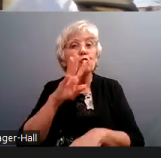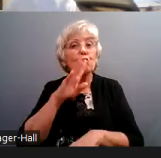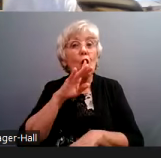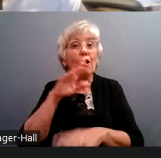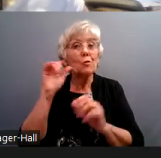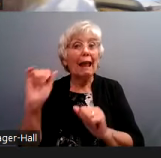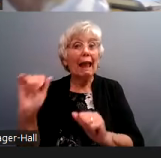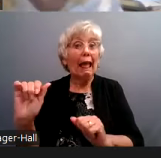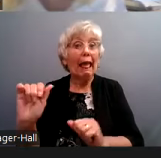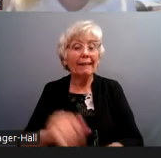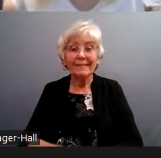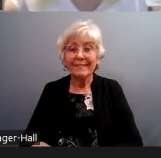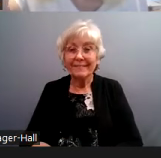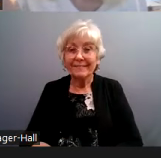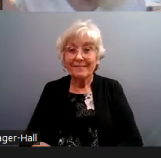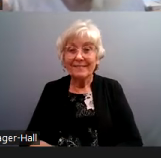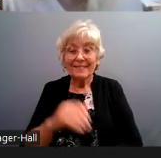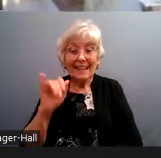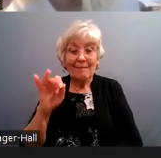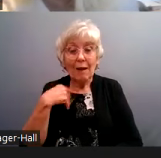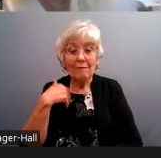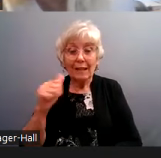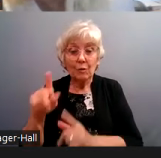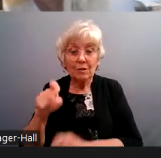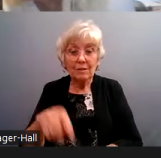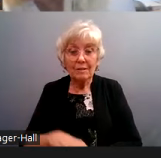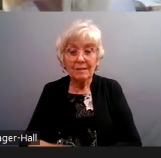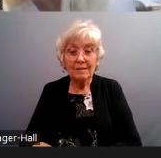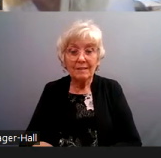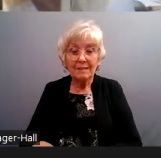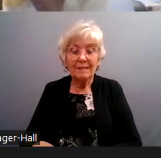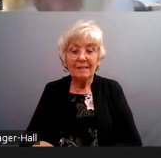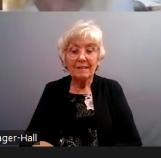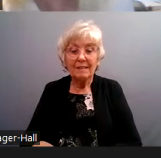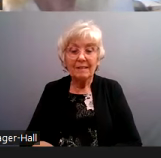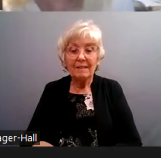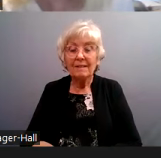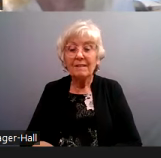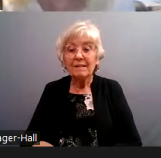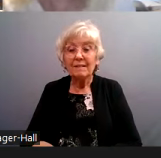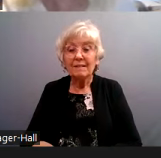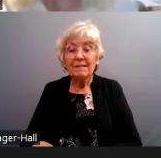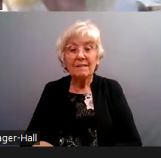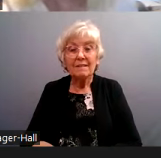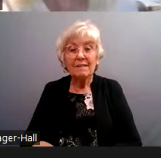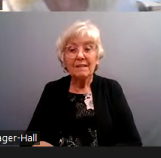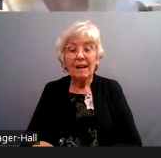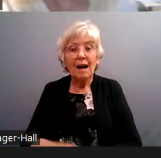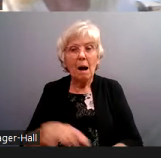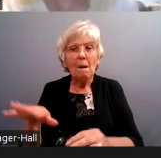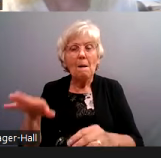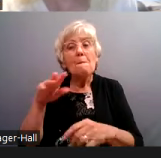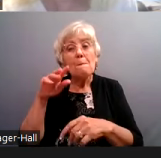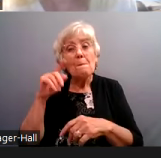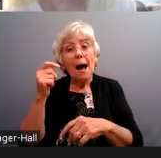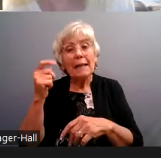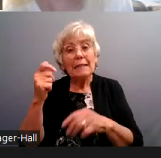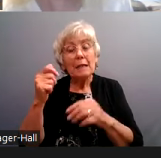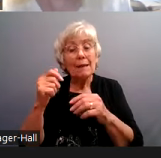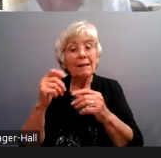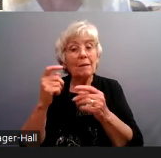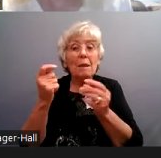If anybody has any, but otherwise, and you know what? We landed right at just a tiny bit over an